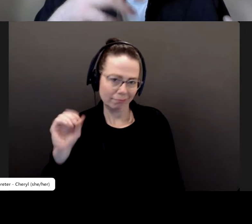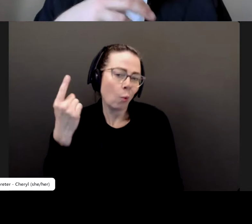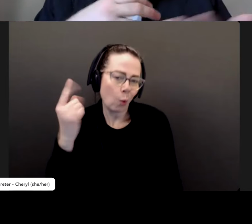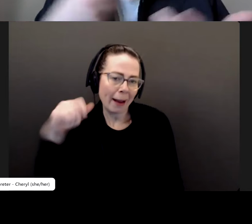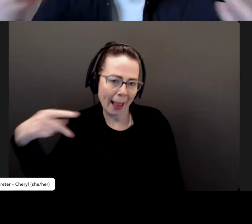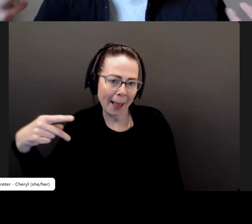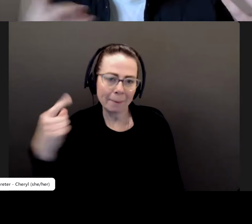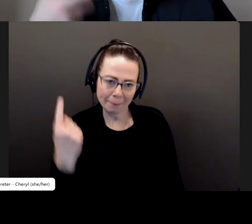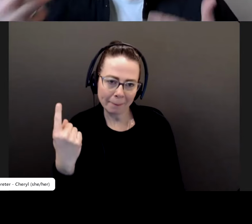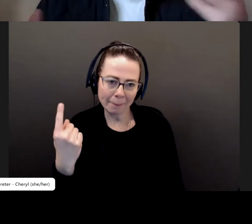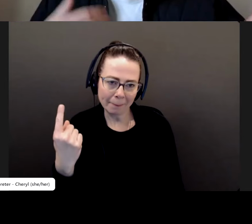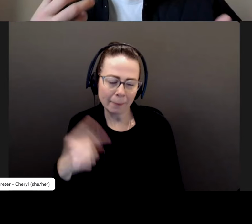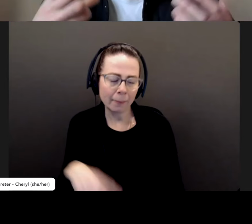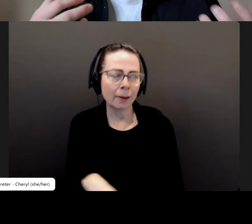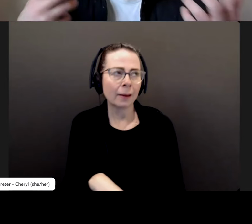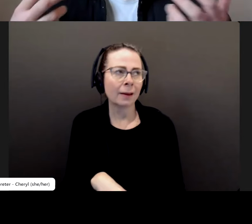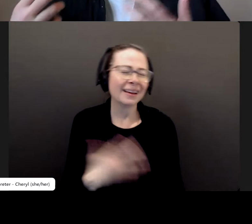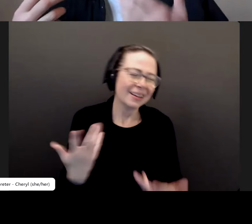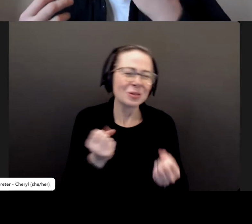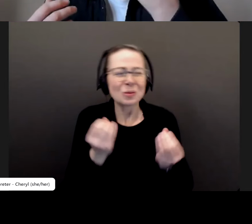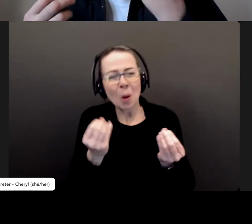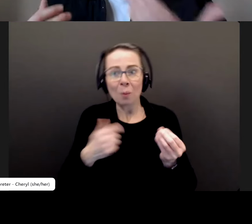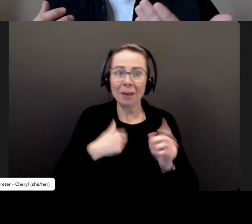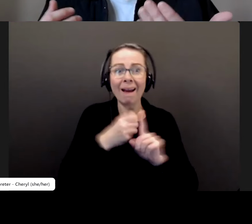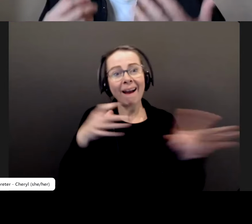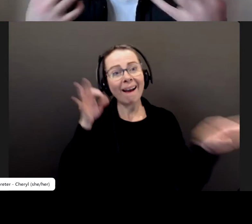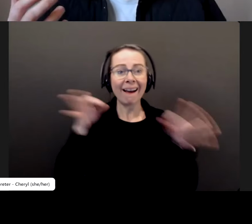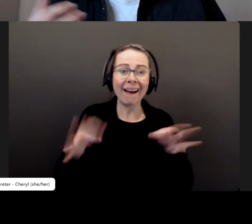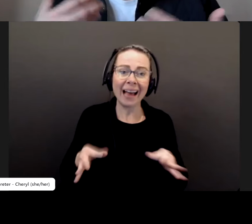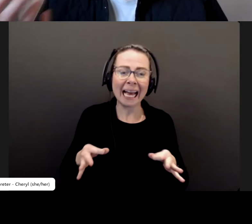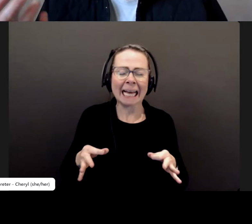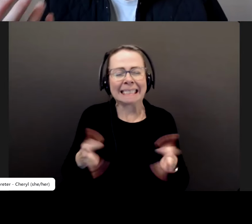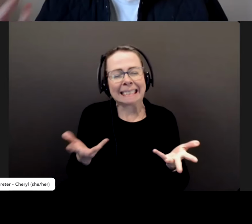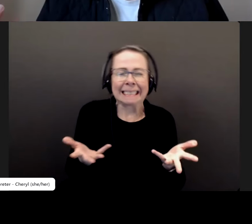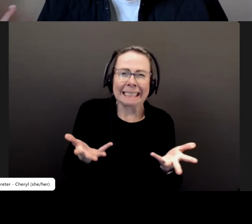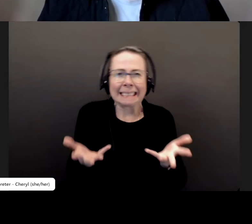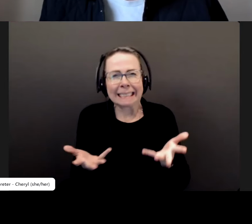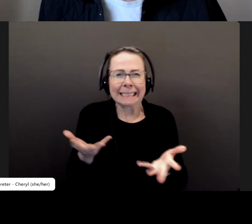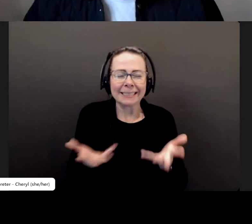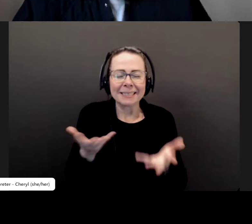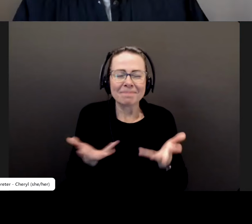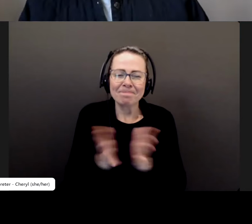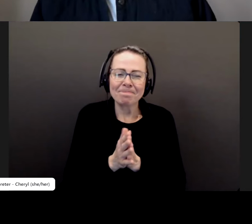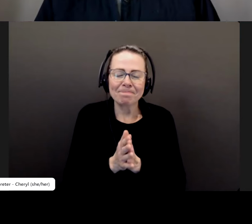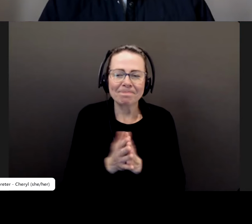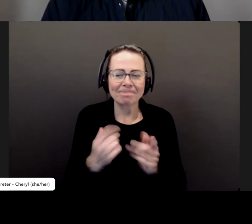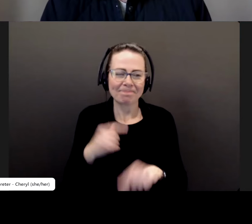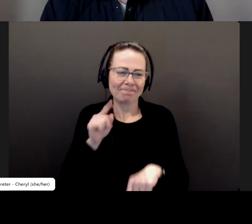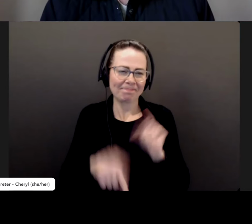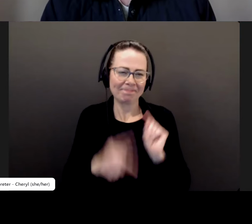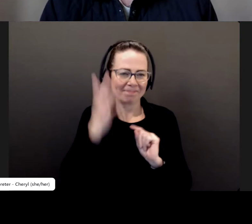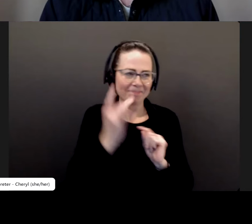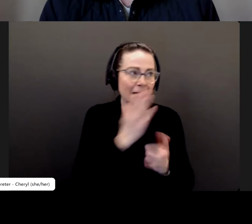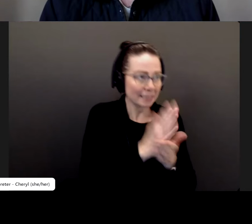think Scotiabank has too. So there's a little inconsistency there that I want, that I encourage any of you to look into.